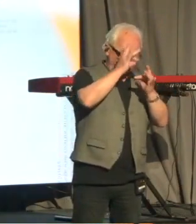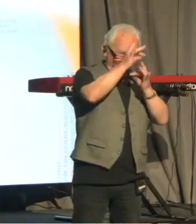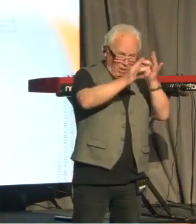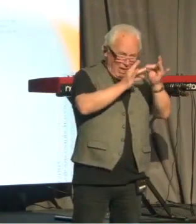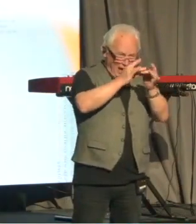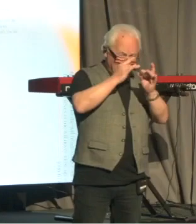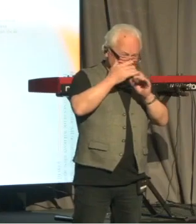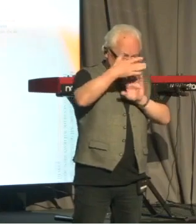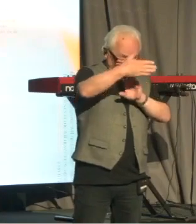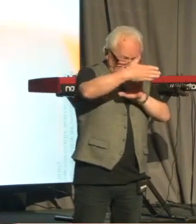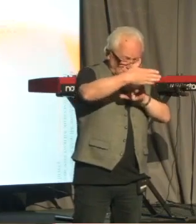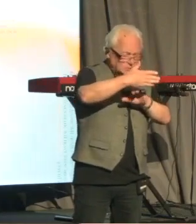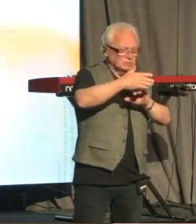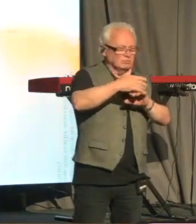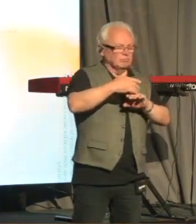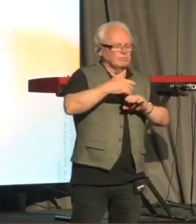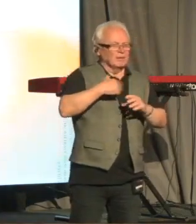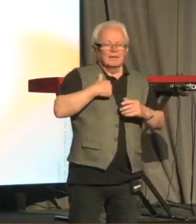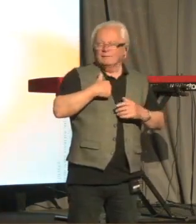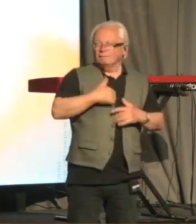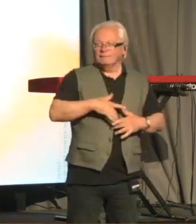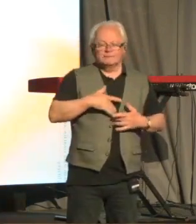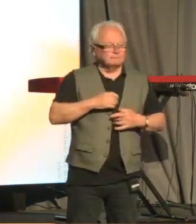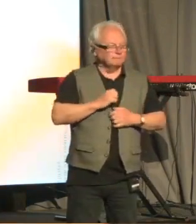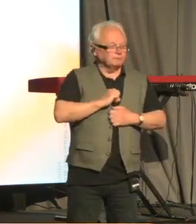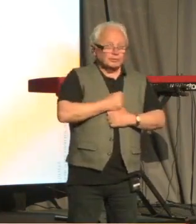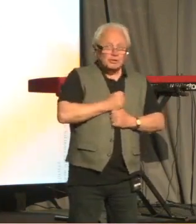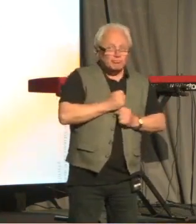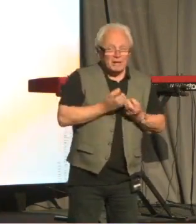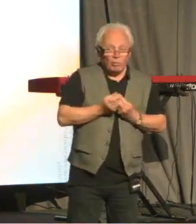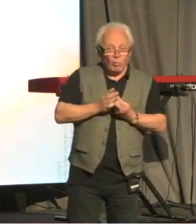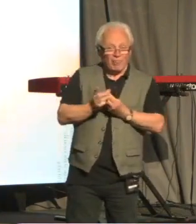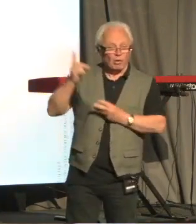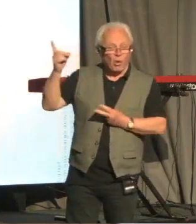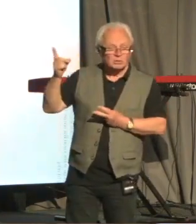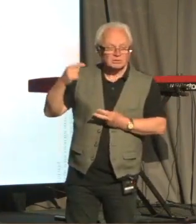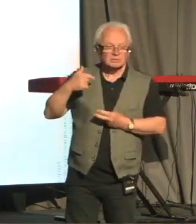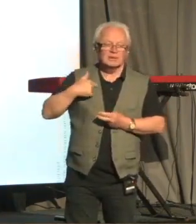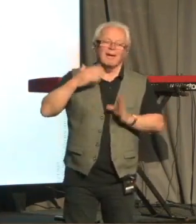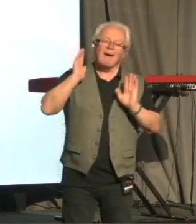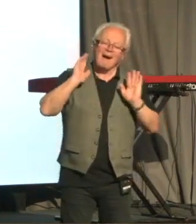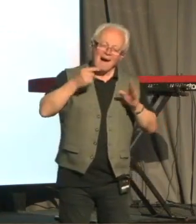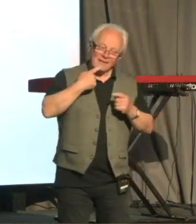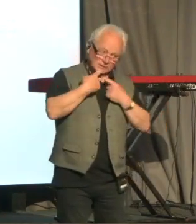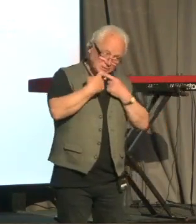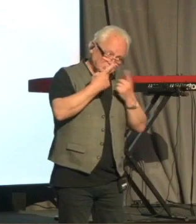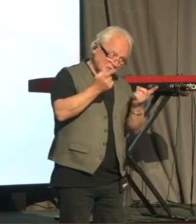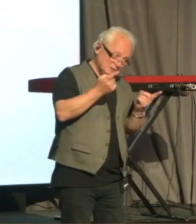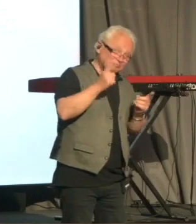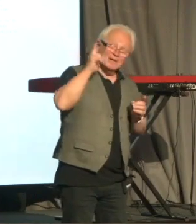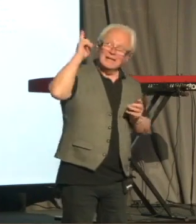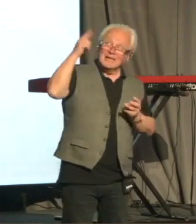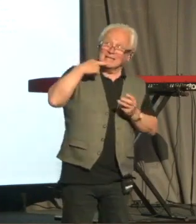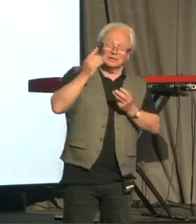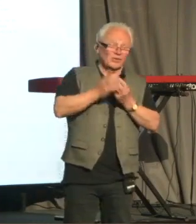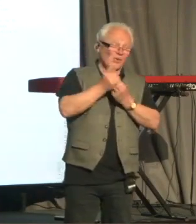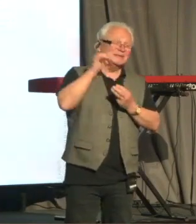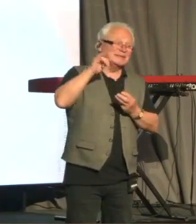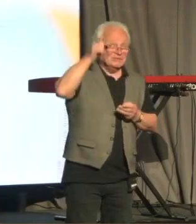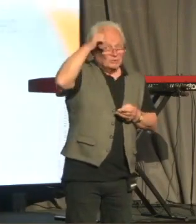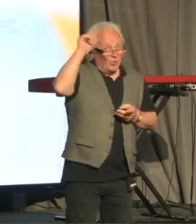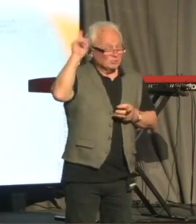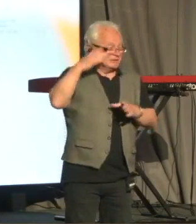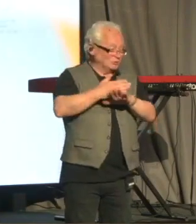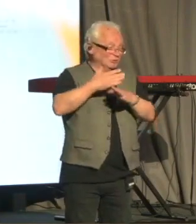don't like to admit it. I think I would never get frustrated with God because, like, he is God and I'm not, and he knows what he's doing.